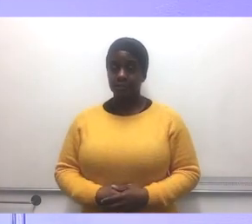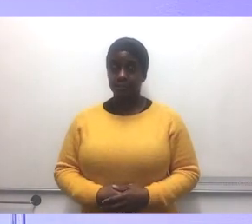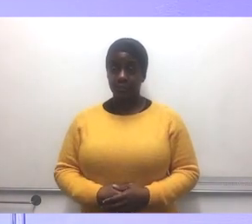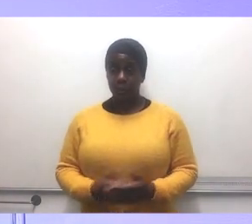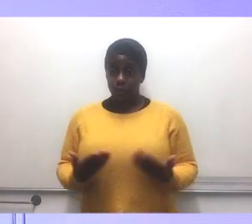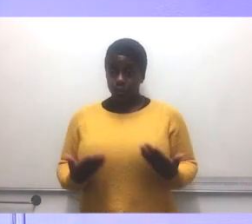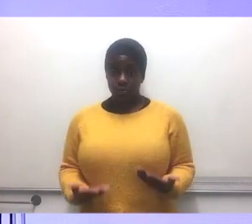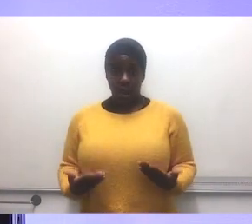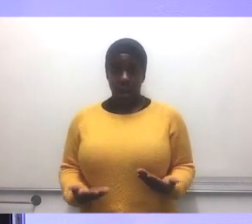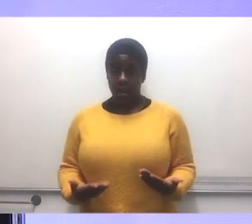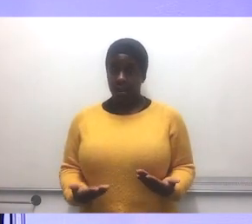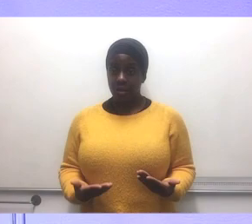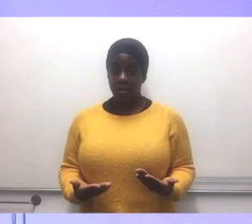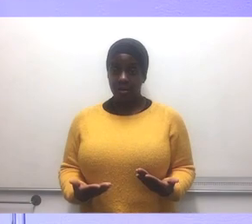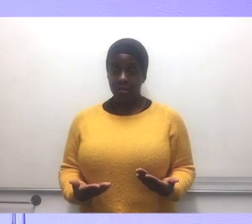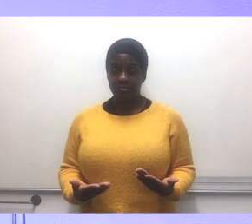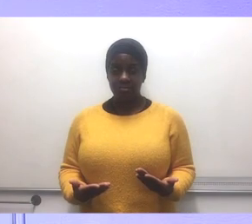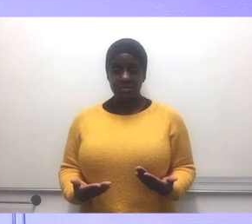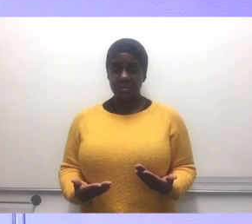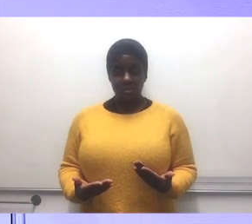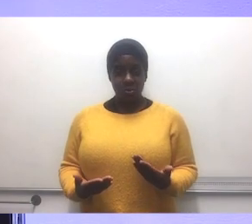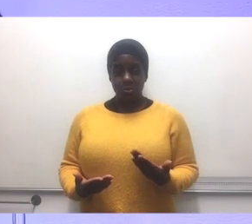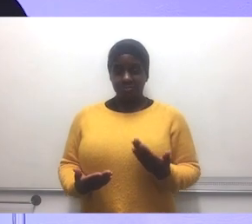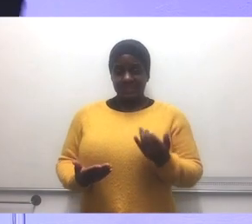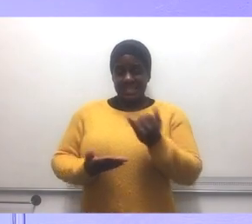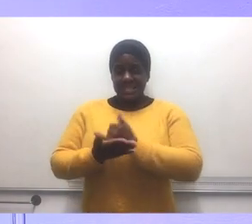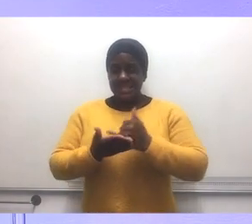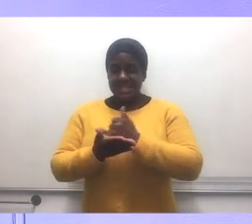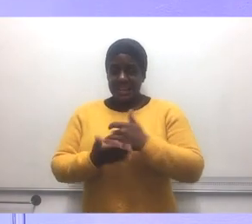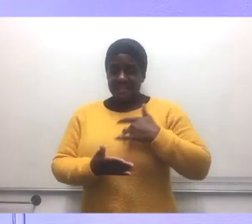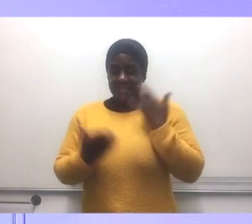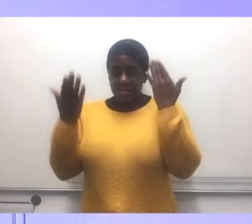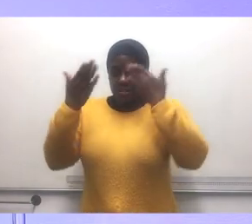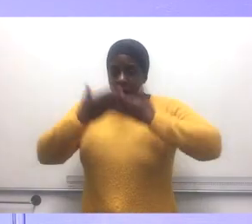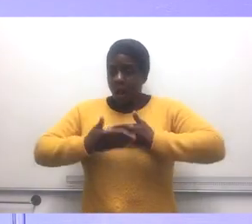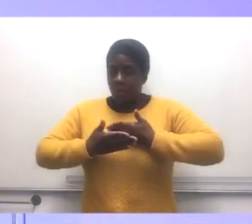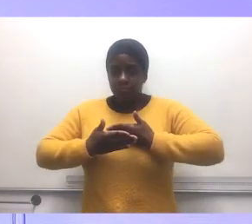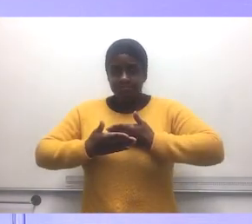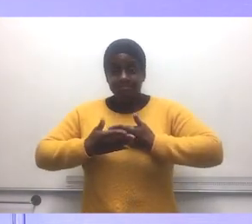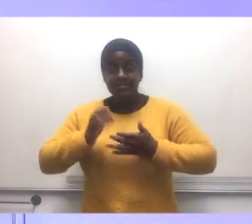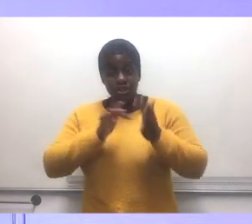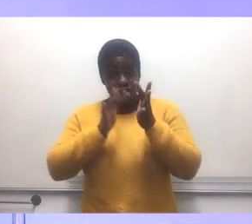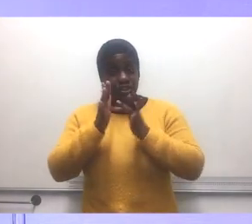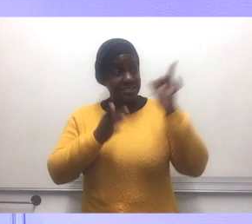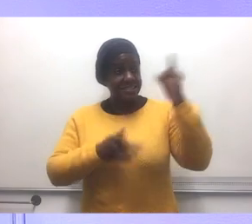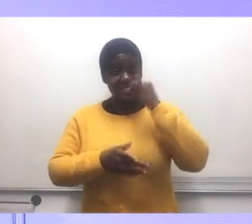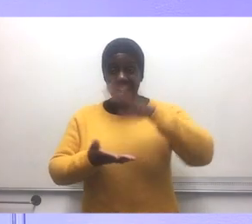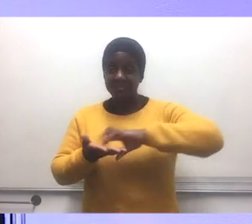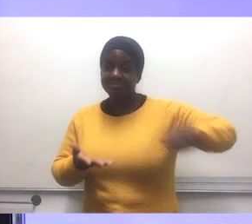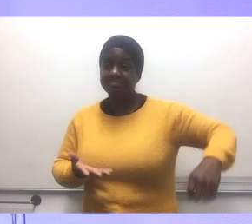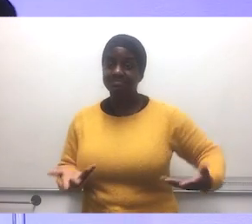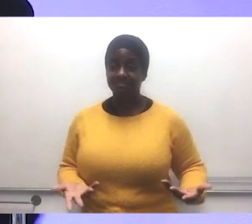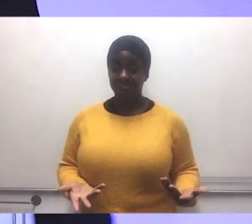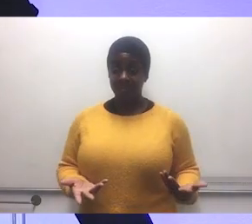I don't care how dark your sins may be, Jesus can take them away. What